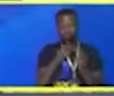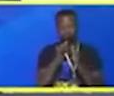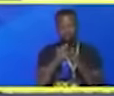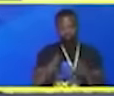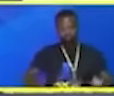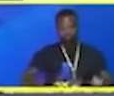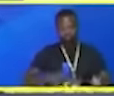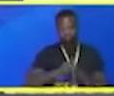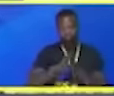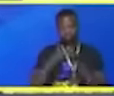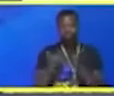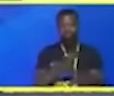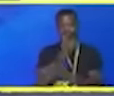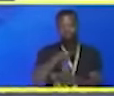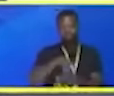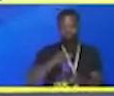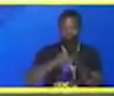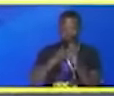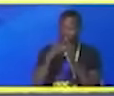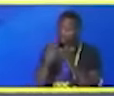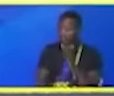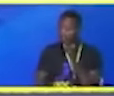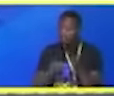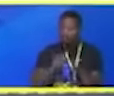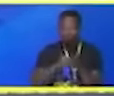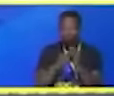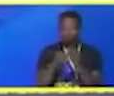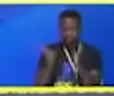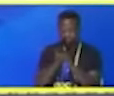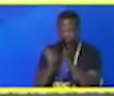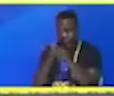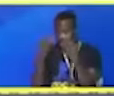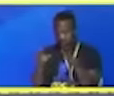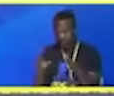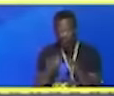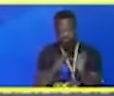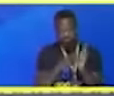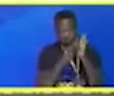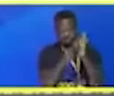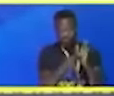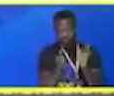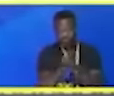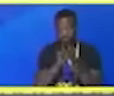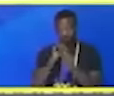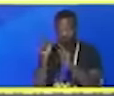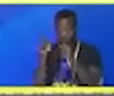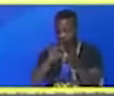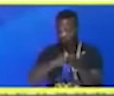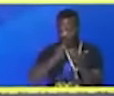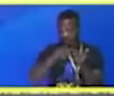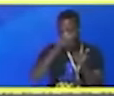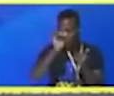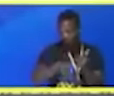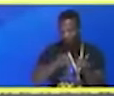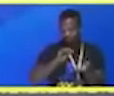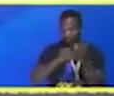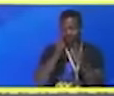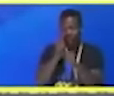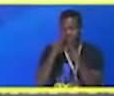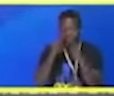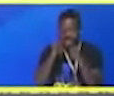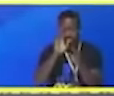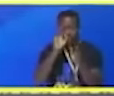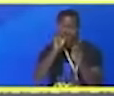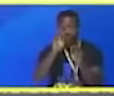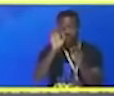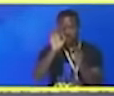renewed. That means at the end of this meeting, the proof that you came, it's not just that you saw the preacher.